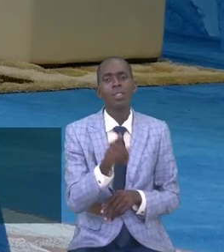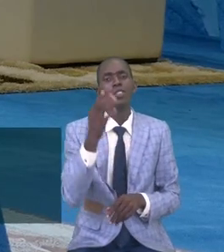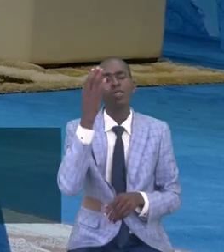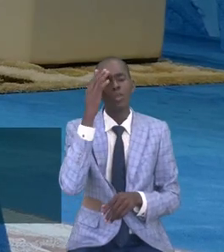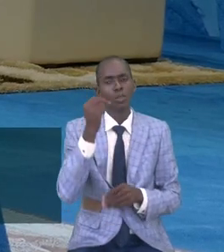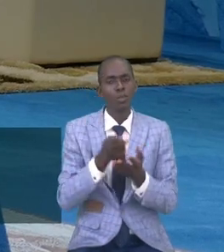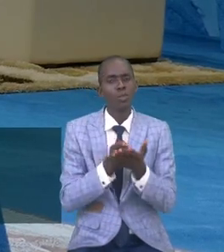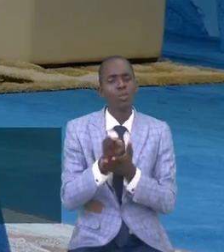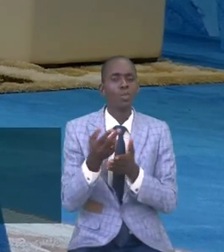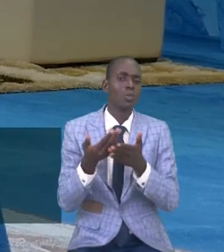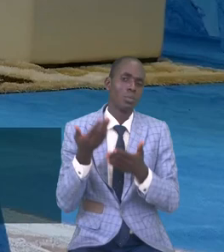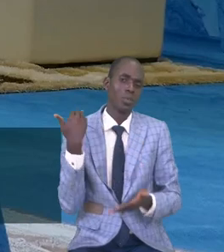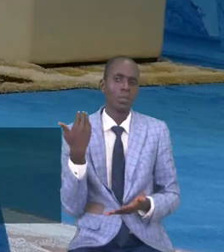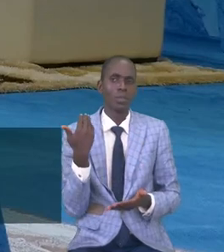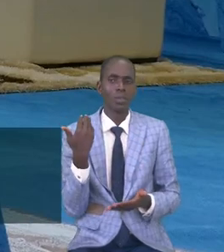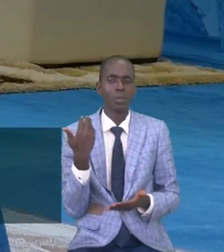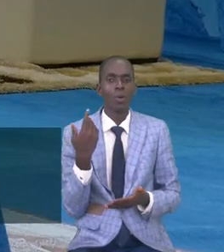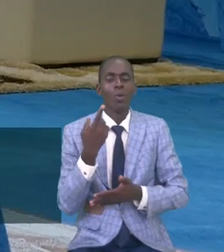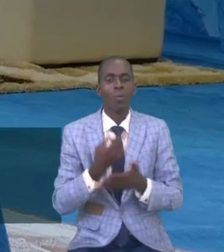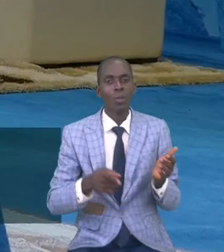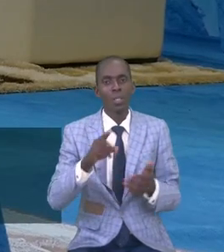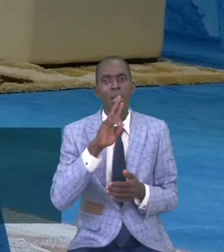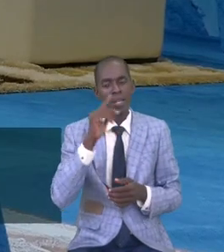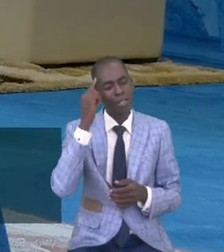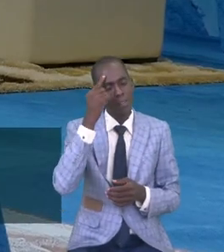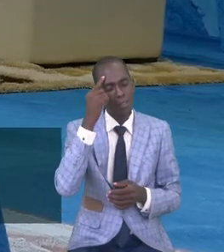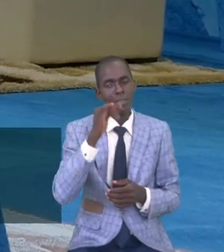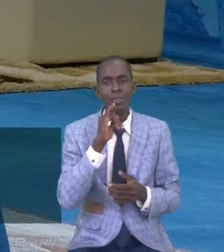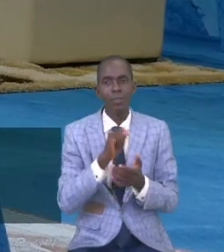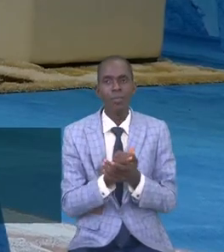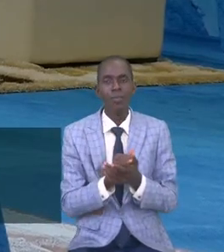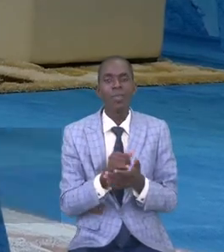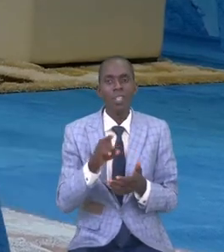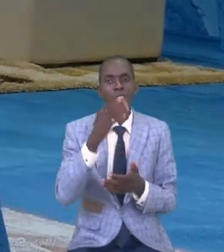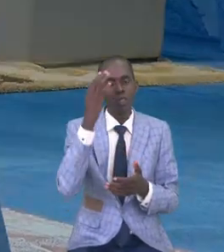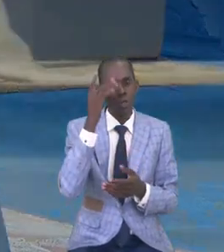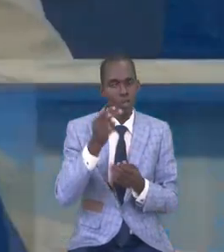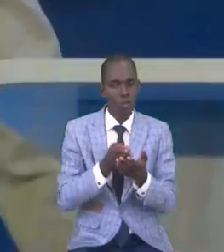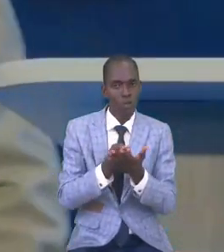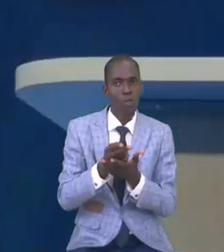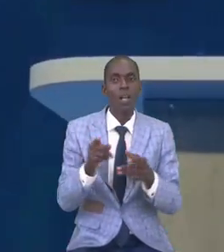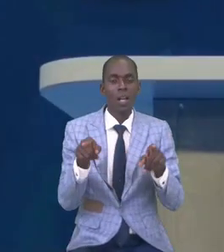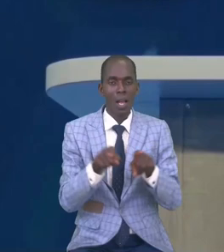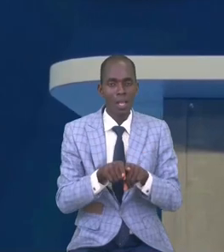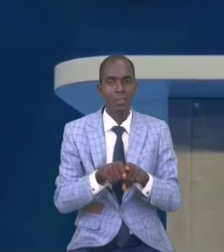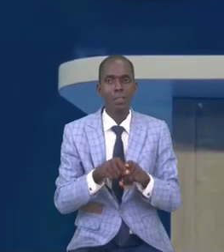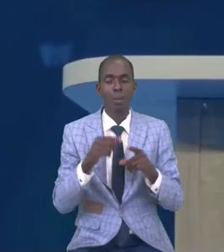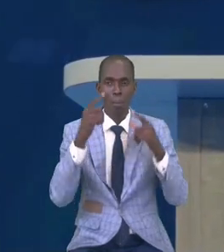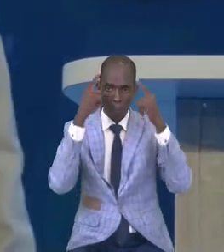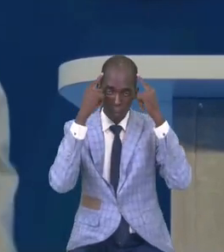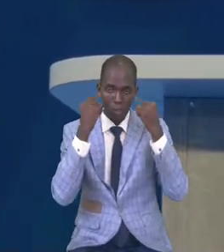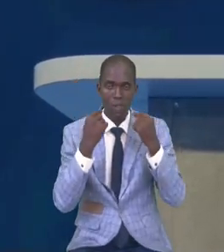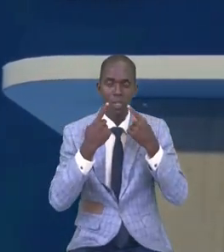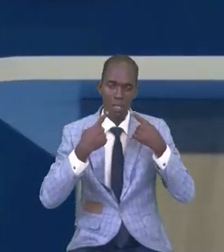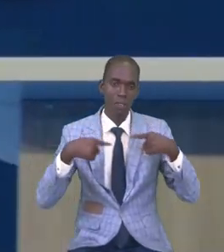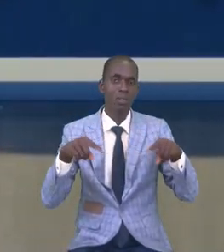already. What they were thinking about, they knew the truth as Moses declared. What